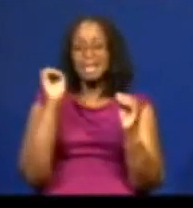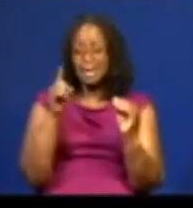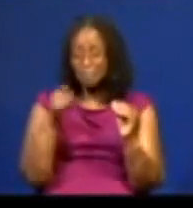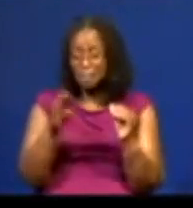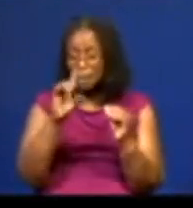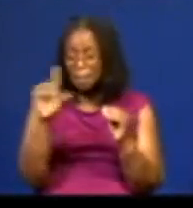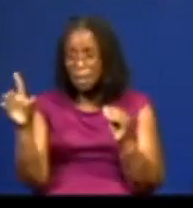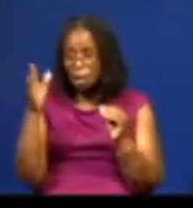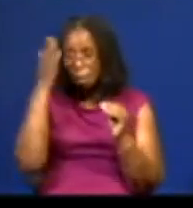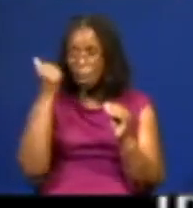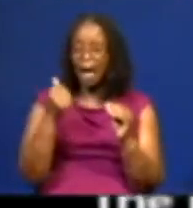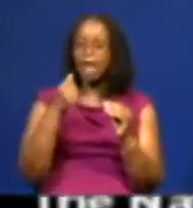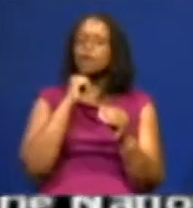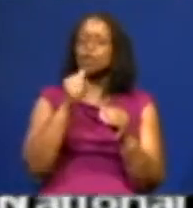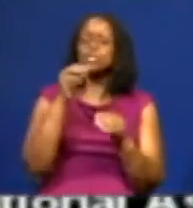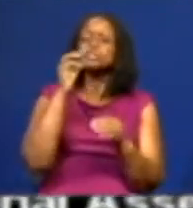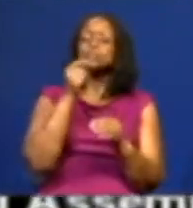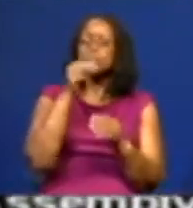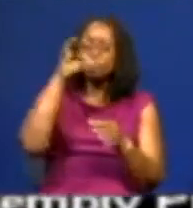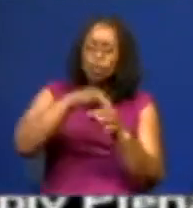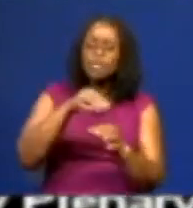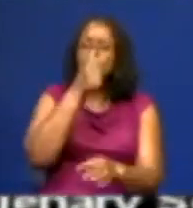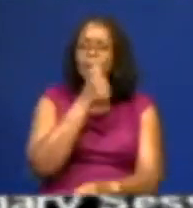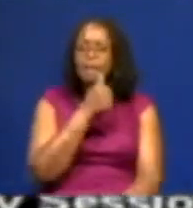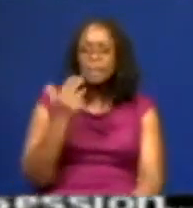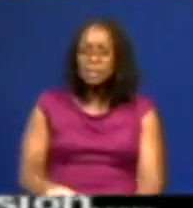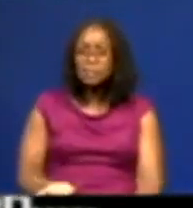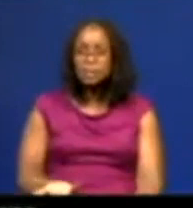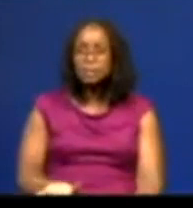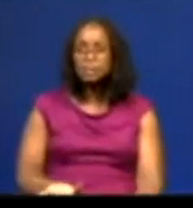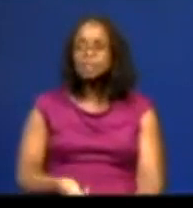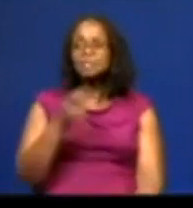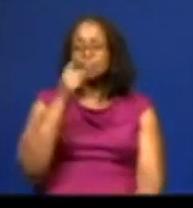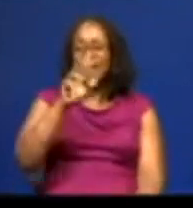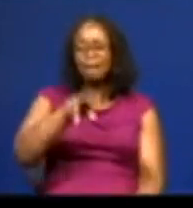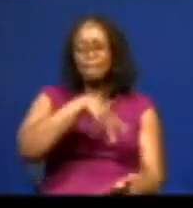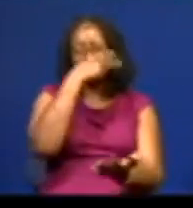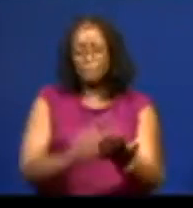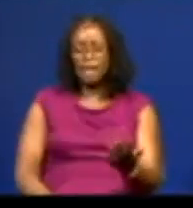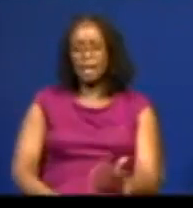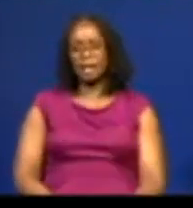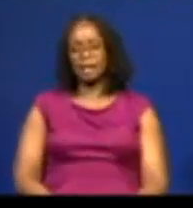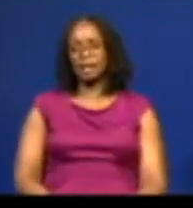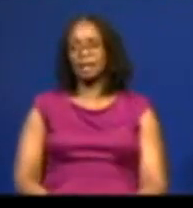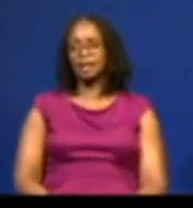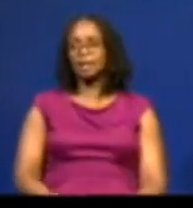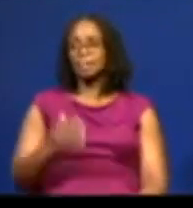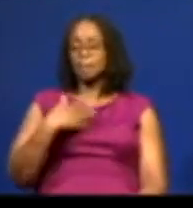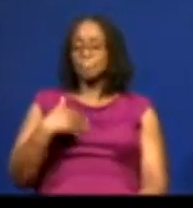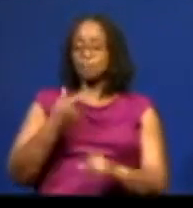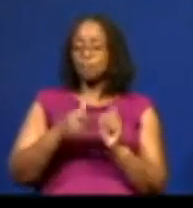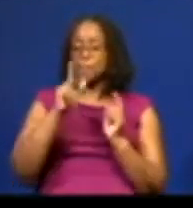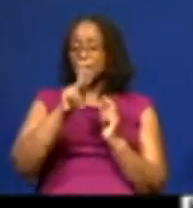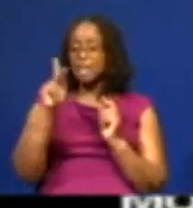we do secret balloting? And you will see how it will fall flat. My people from Kenya Kwanza,